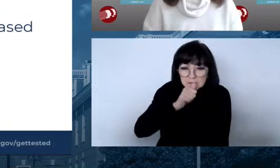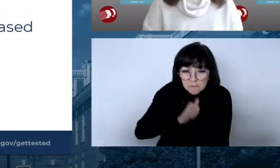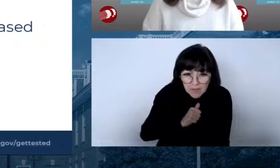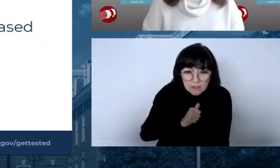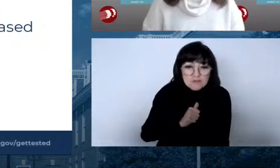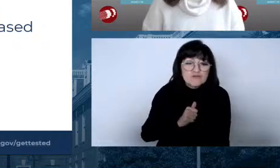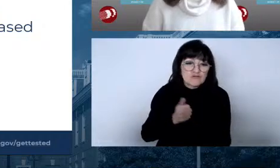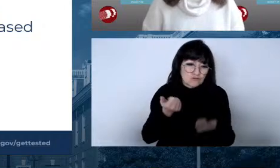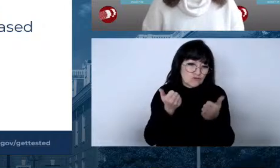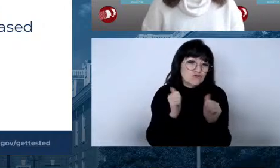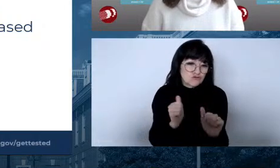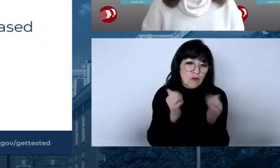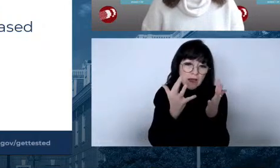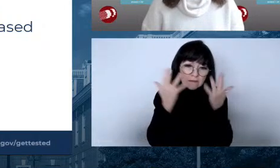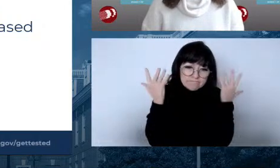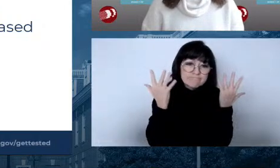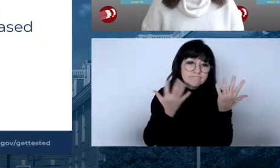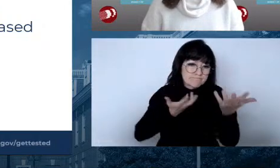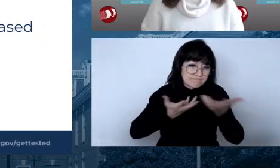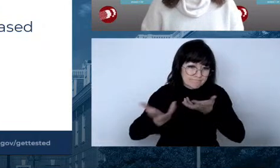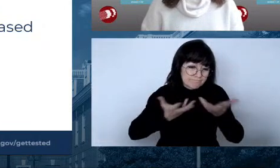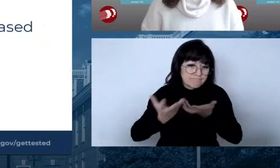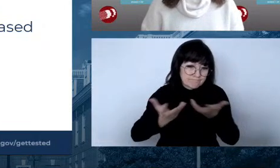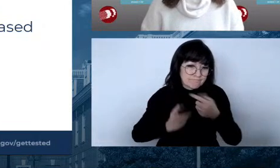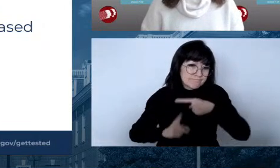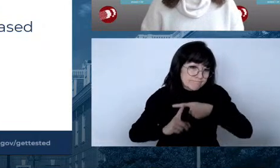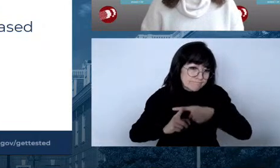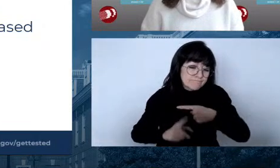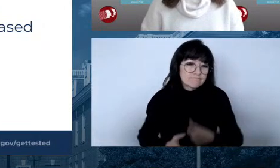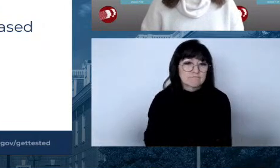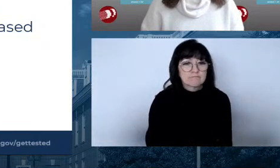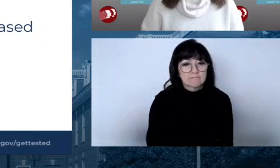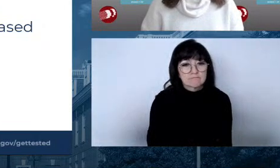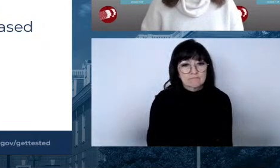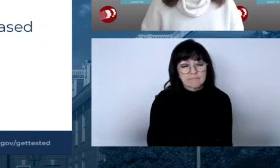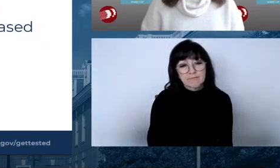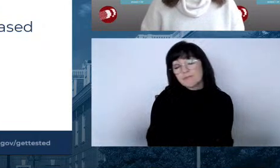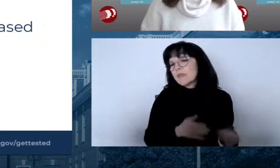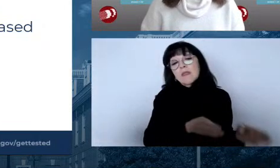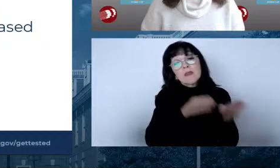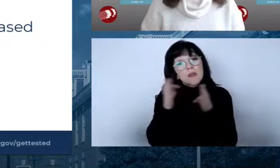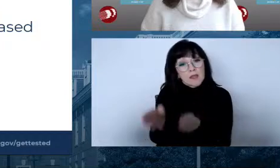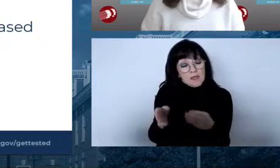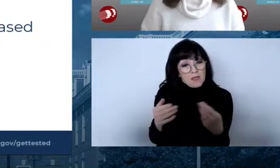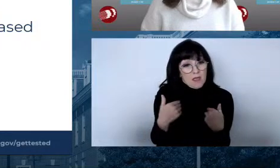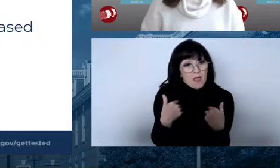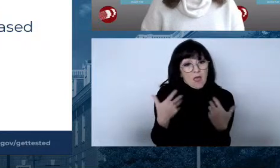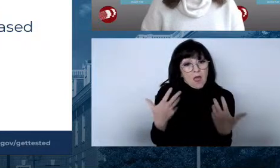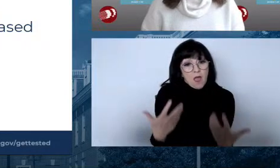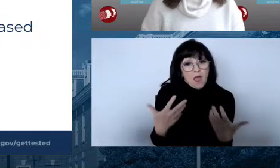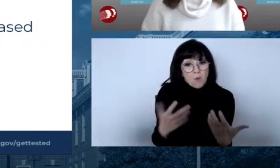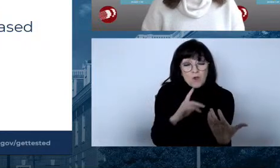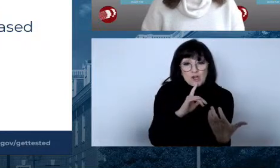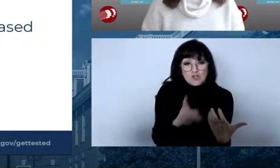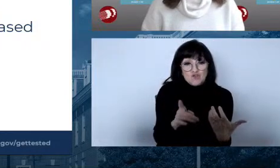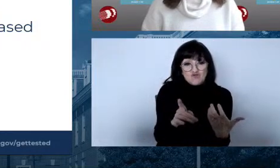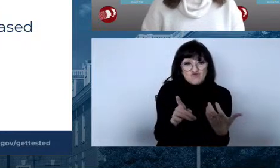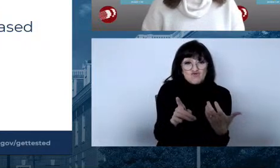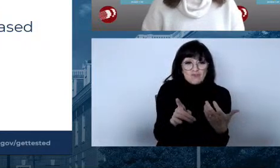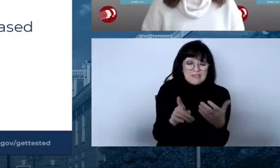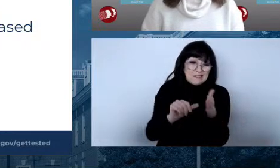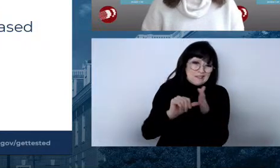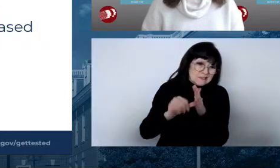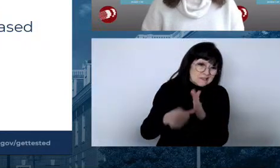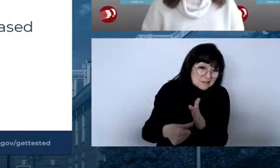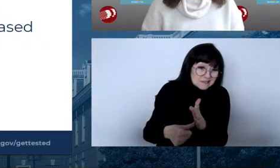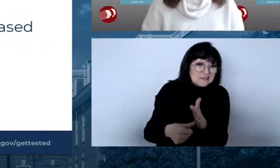slide. So one of a key point of my presentation, but I want to move relatively quickly through this because it is complicated and we're going to have